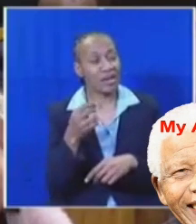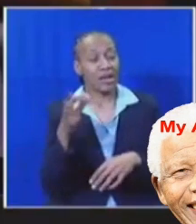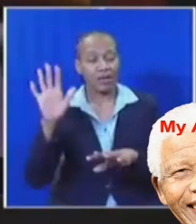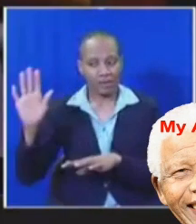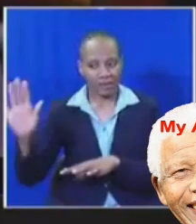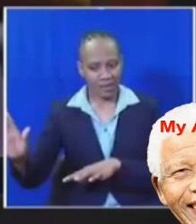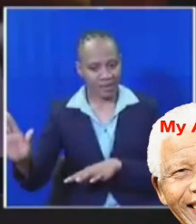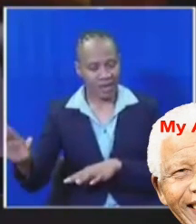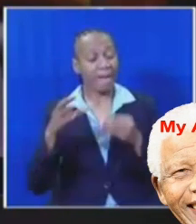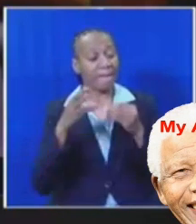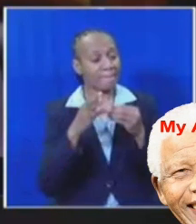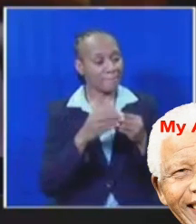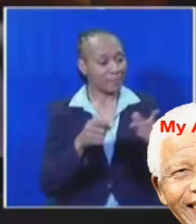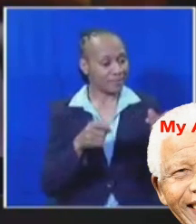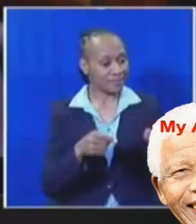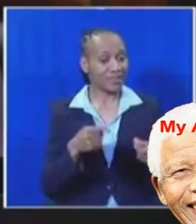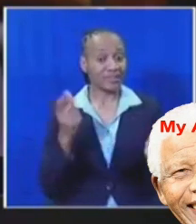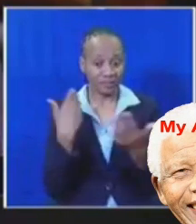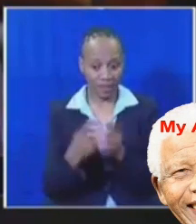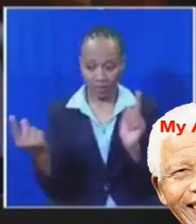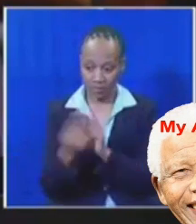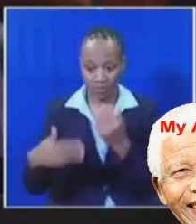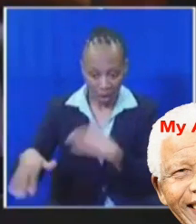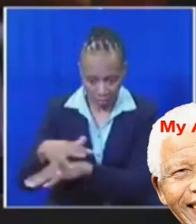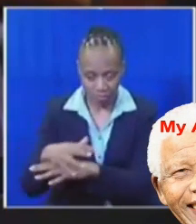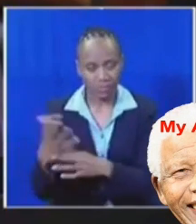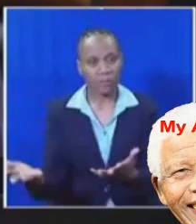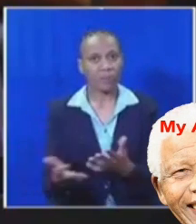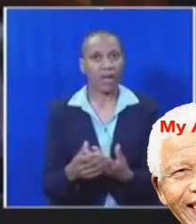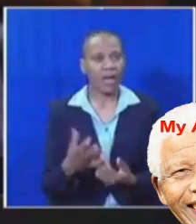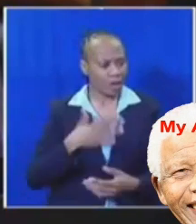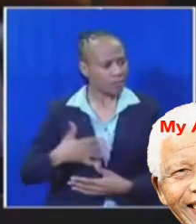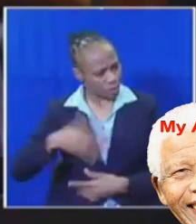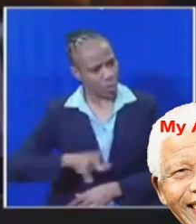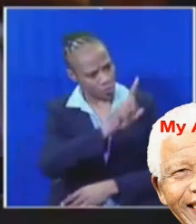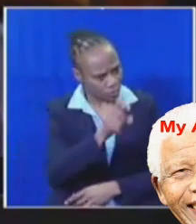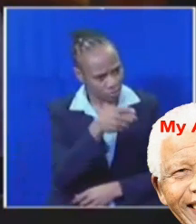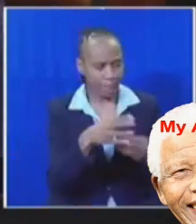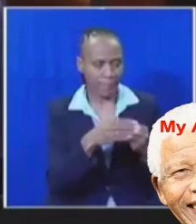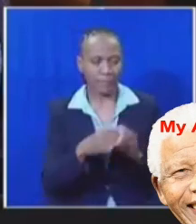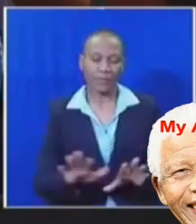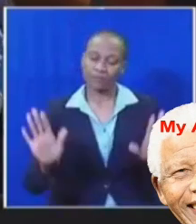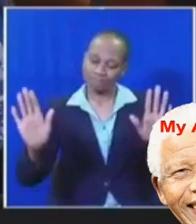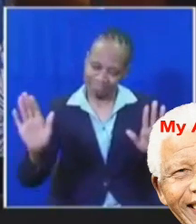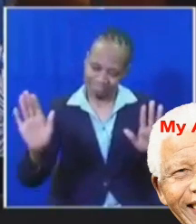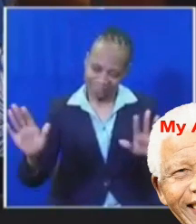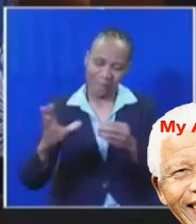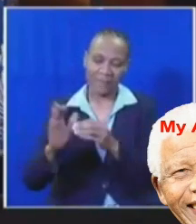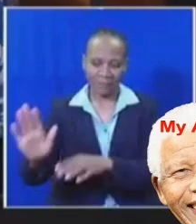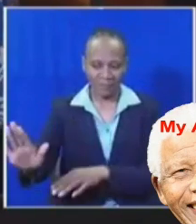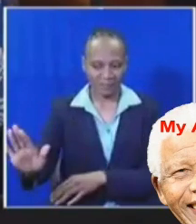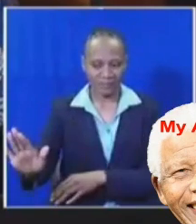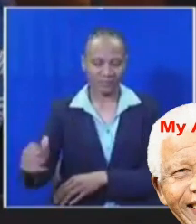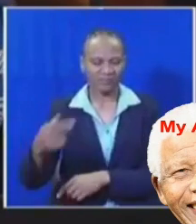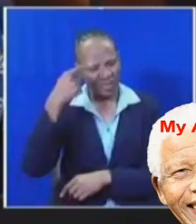would answer the questions outside. Can No, you this is a please- new question on what he's just said now. Order, honorable member. I think we really